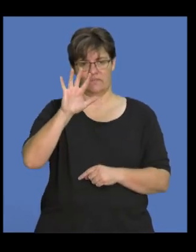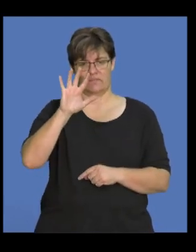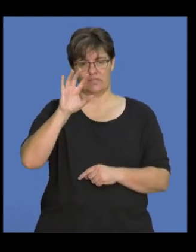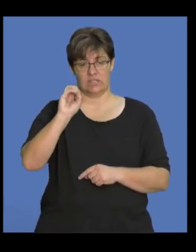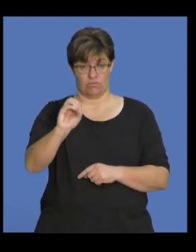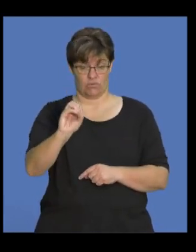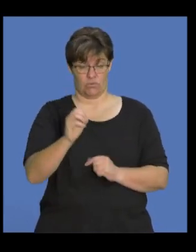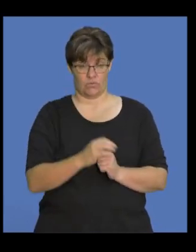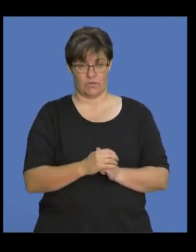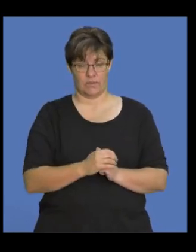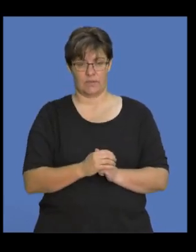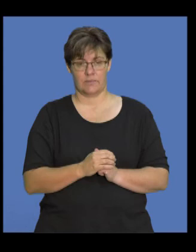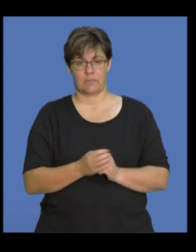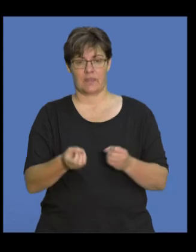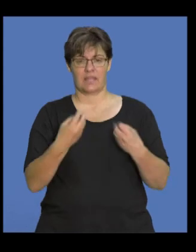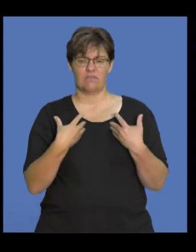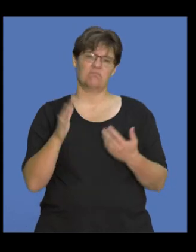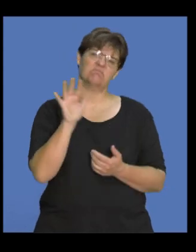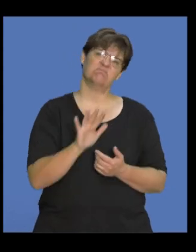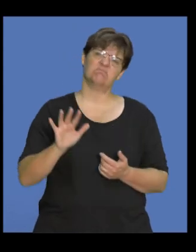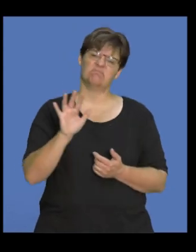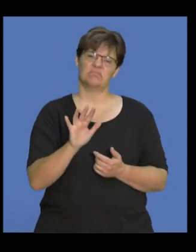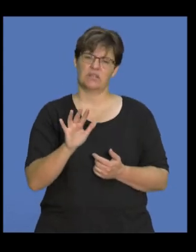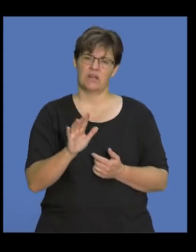2,250, and that will give me roughly